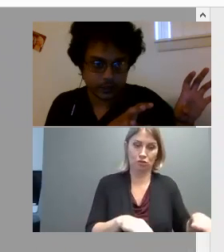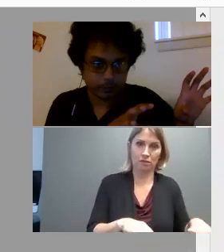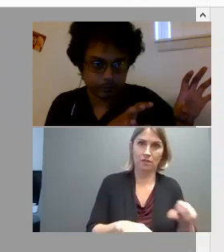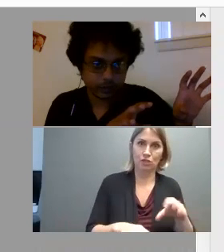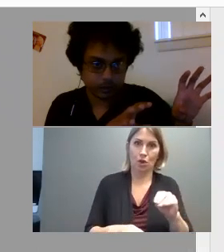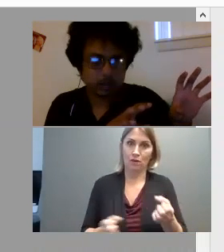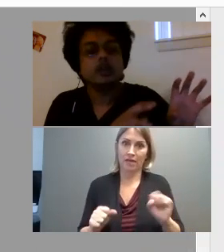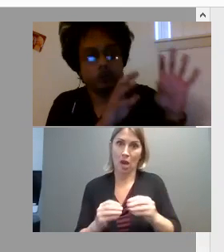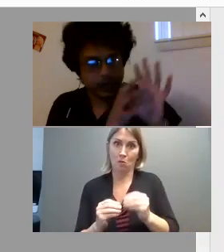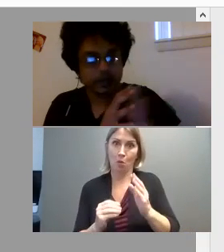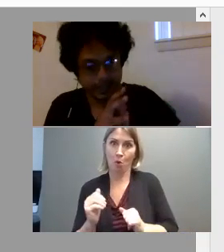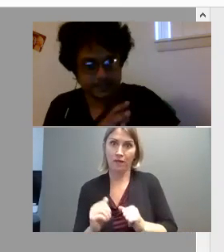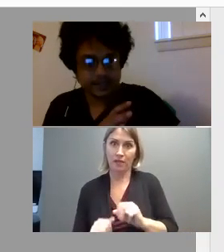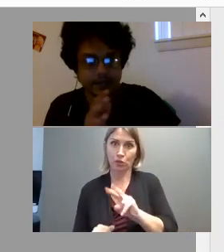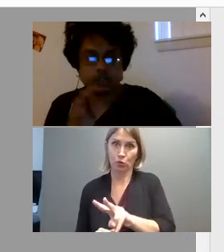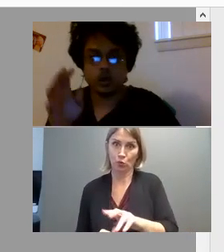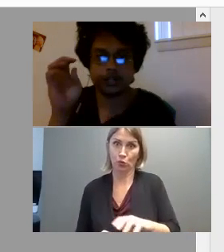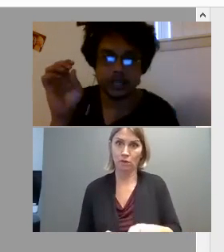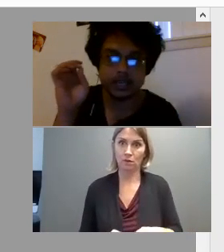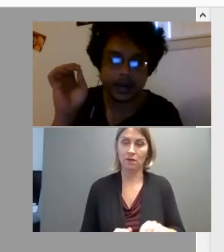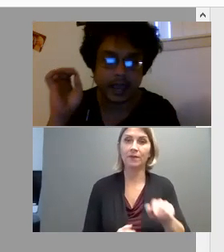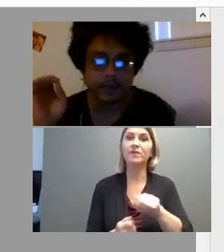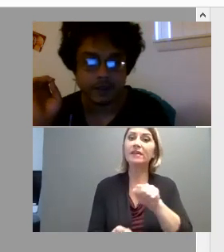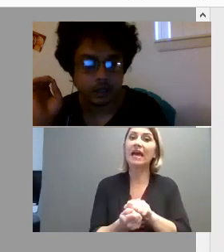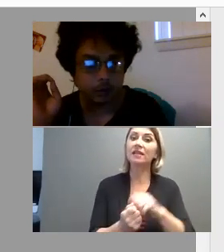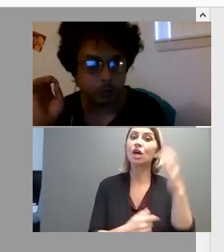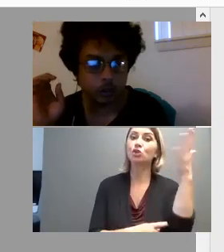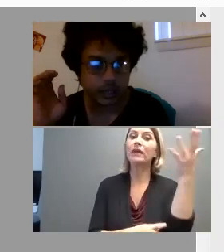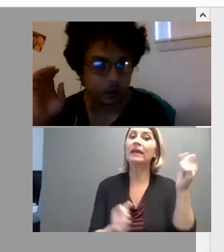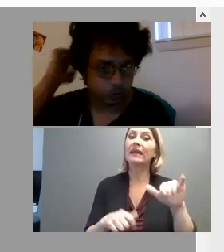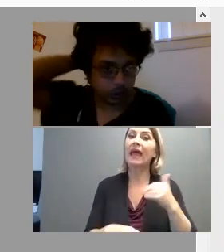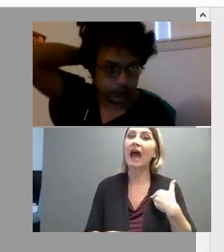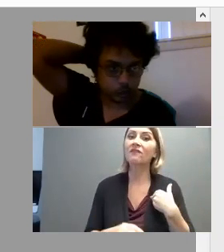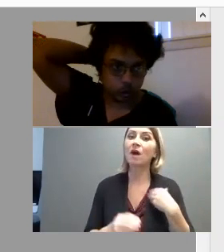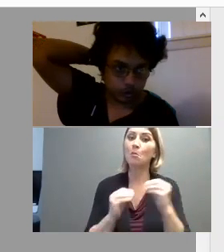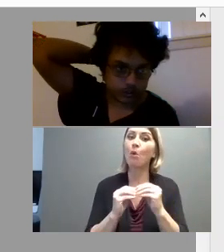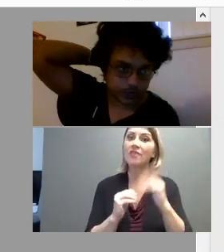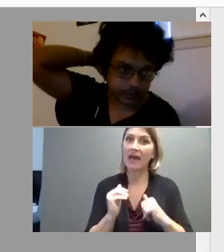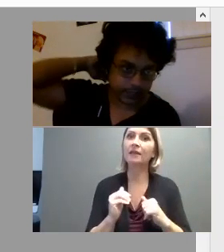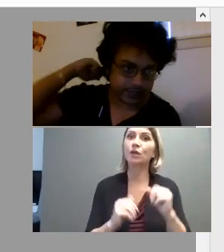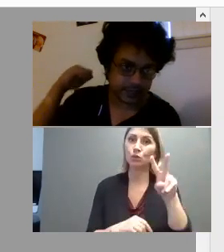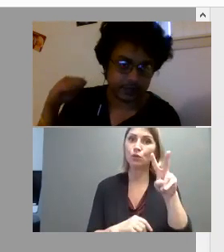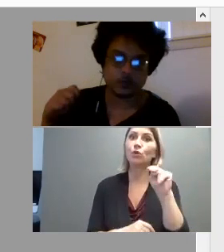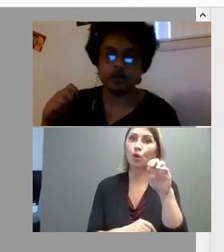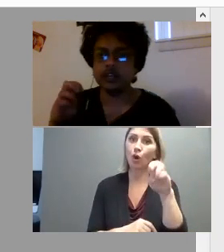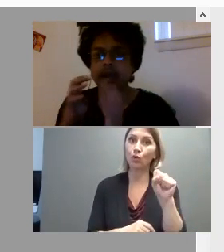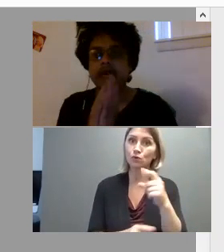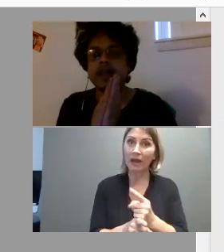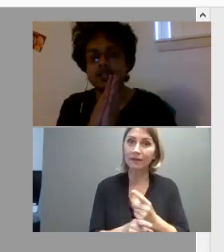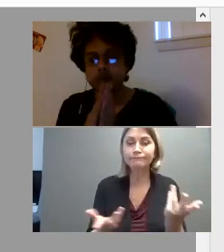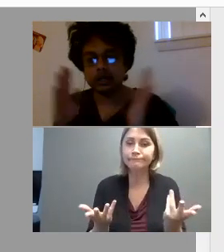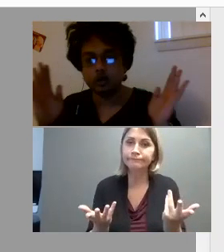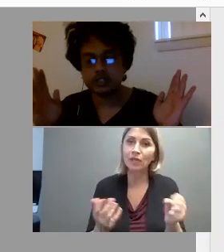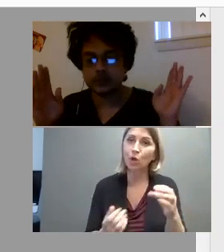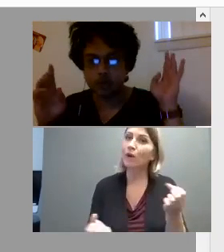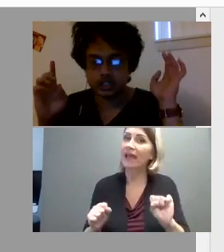as well, right? Well, exactly, right. So a tree can have more than two nodes, right? Exactly. So it can